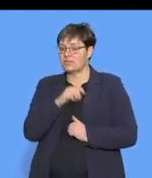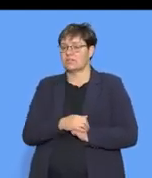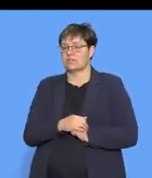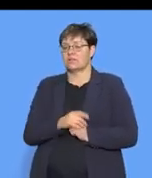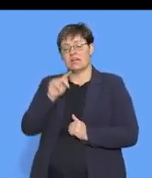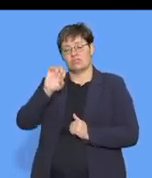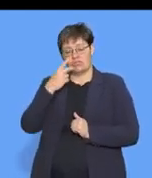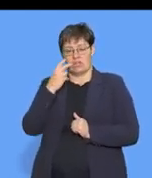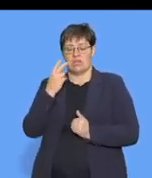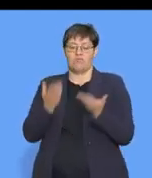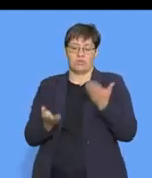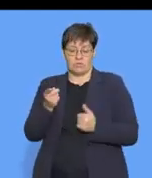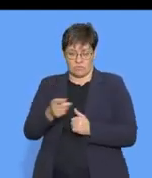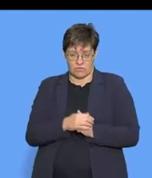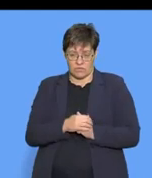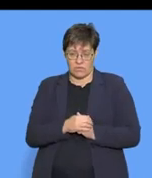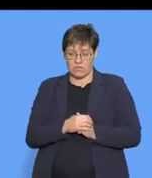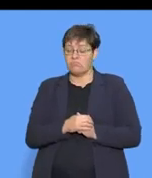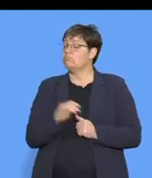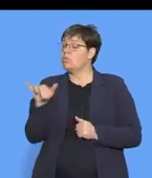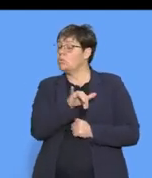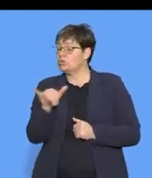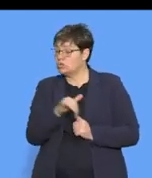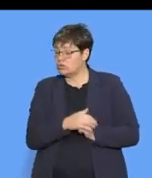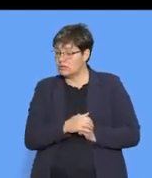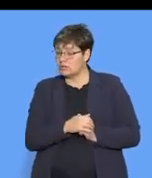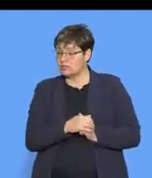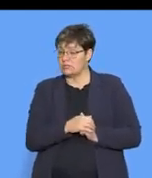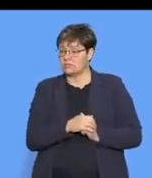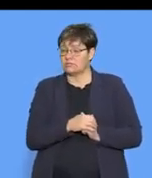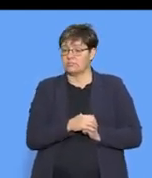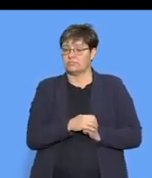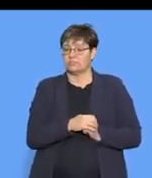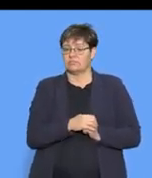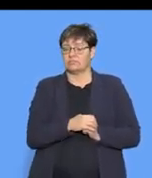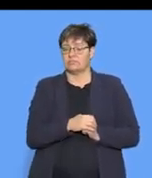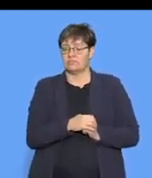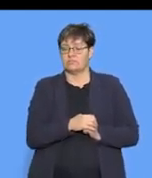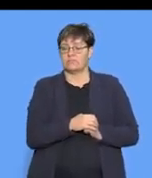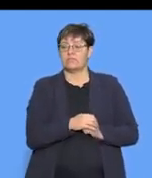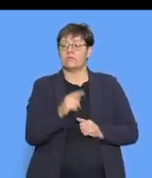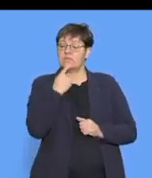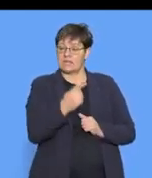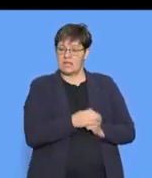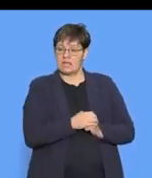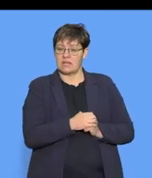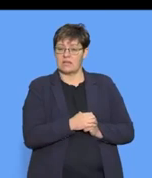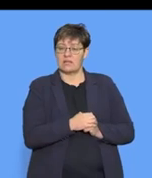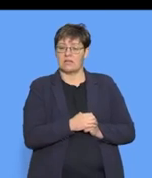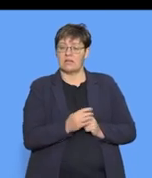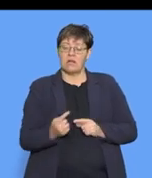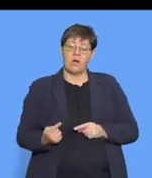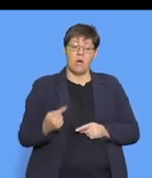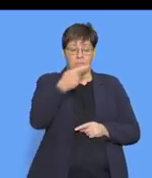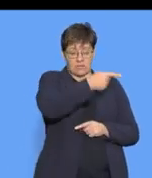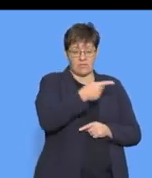our trig ratios. Specifically, which trig ratio will we be using? We'll be using the one that says opposite